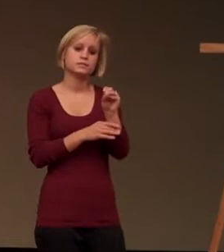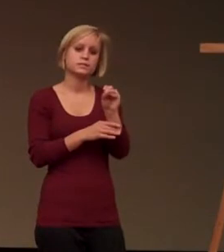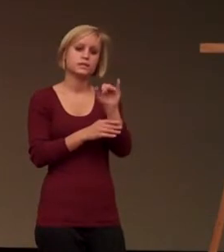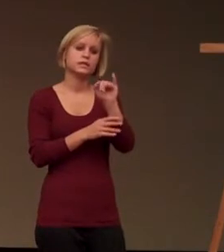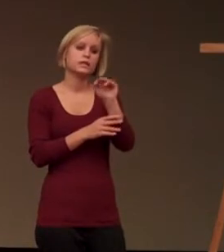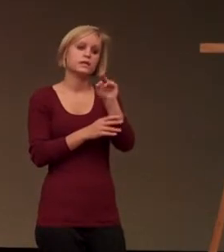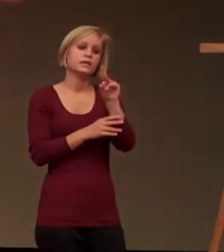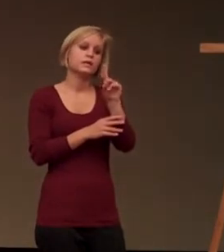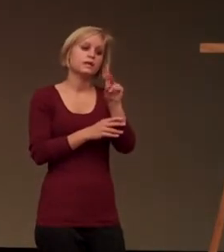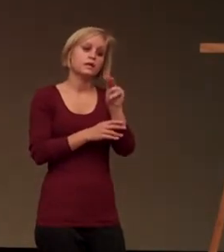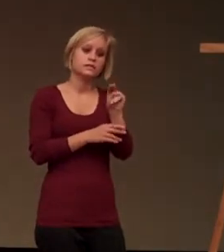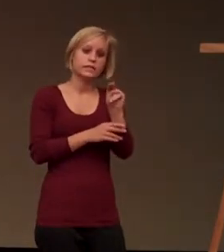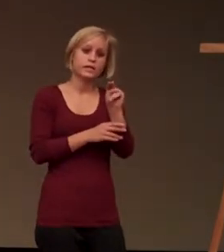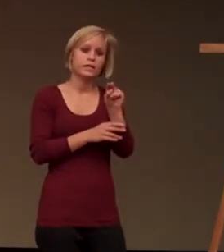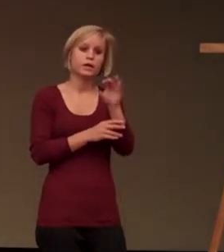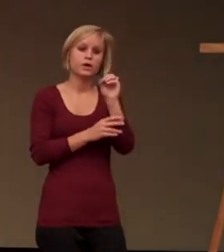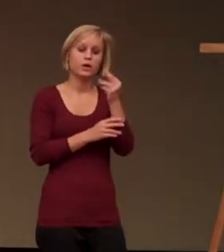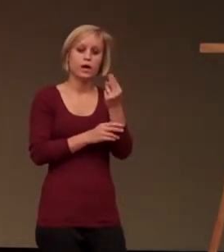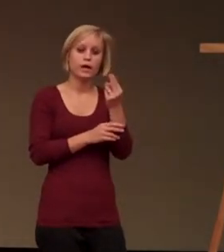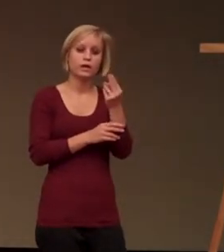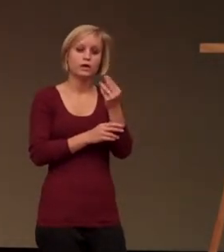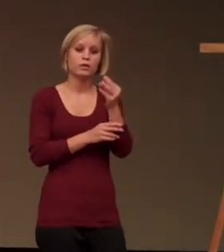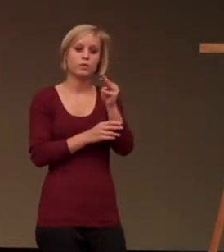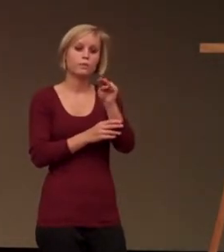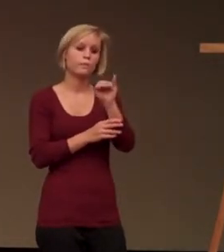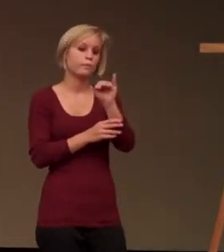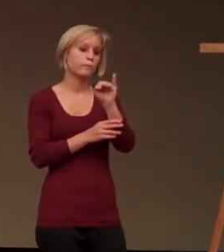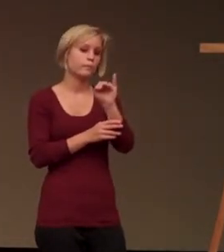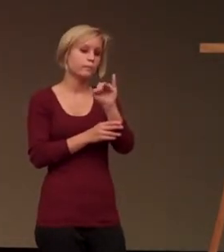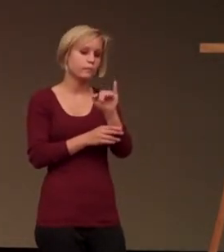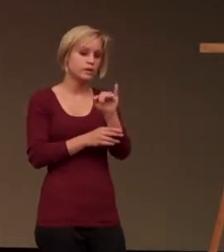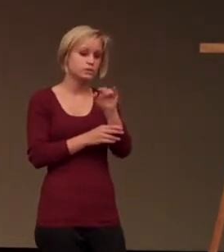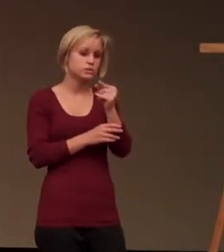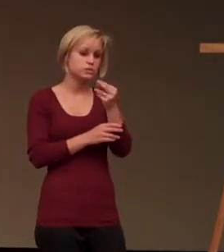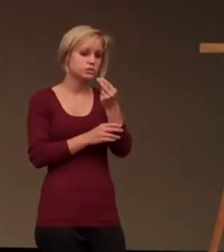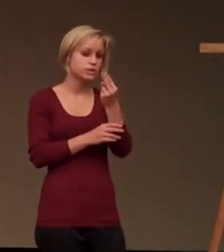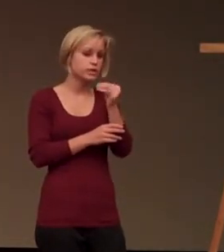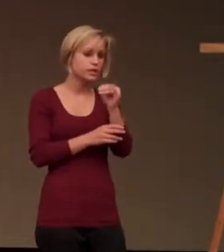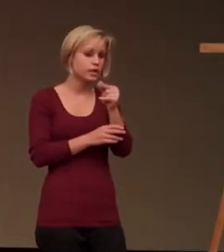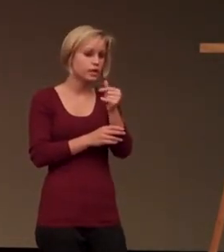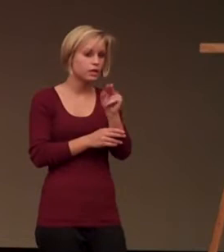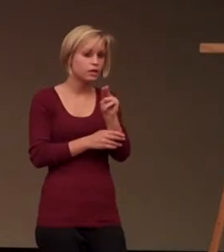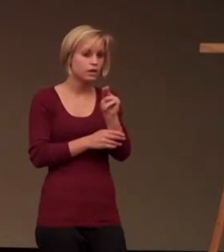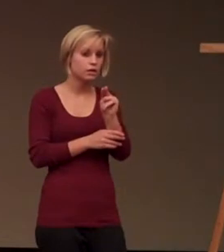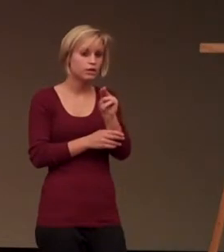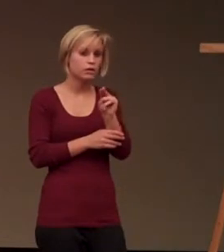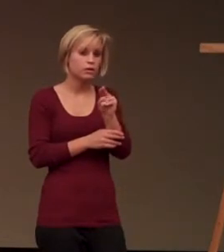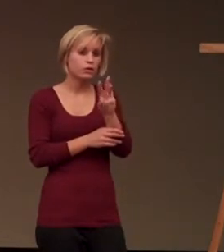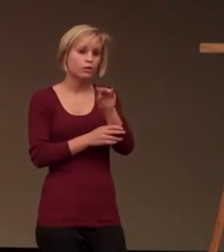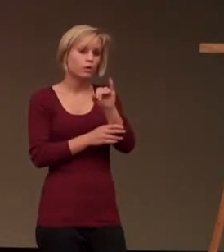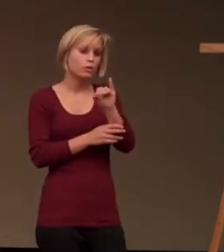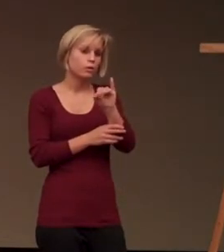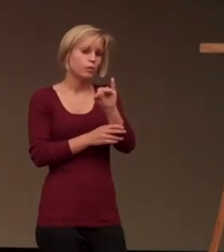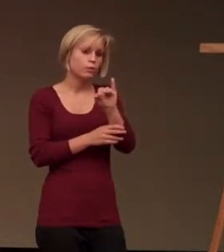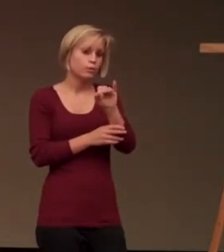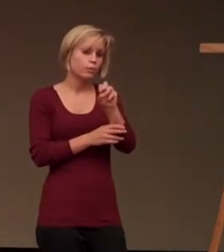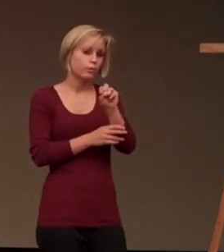Ohio, Illinois, Iowa, Michigan, Wisconsin, I'm just trying to think